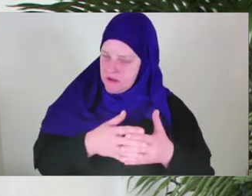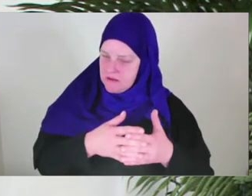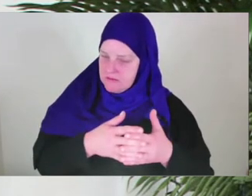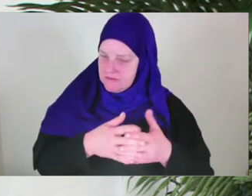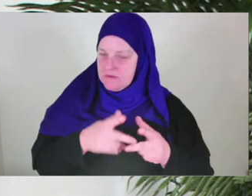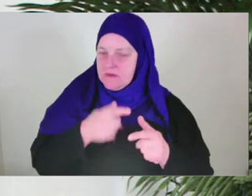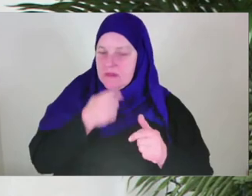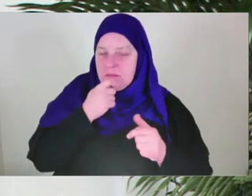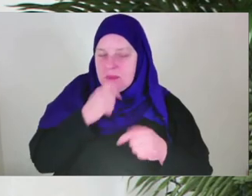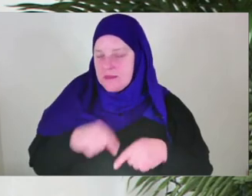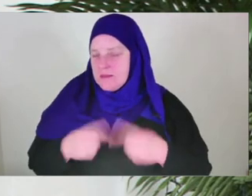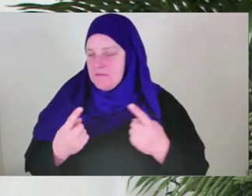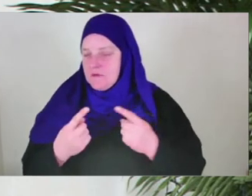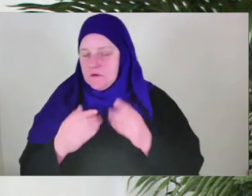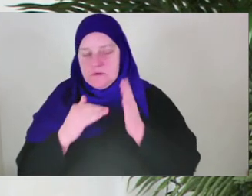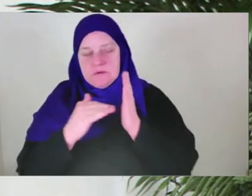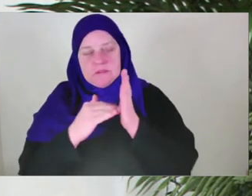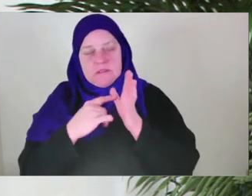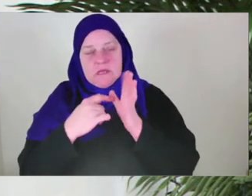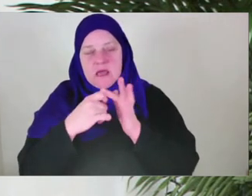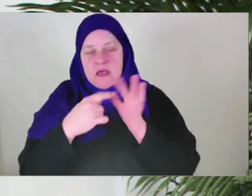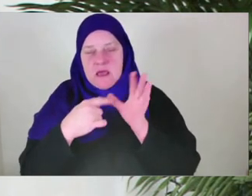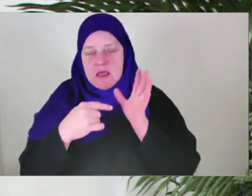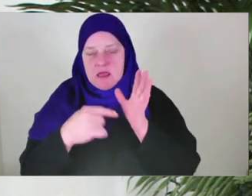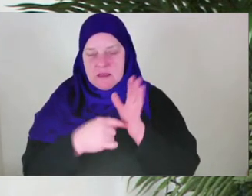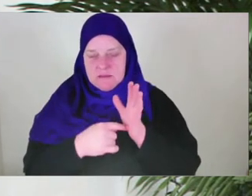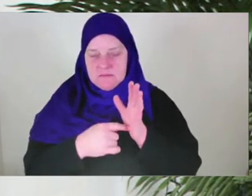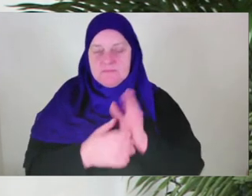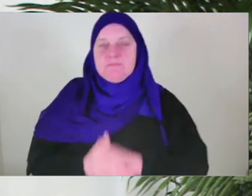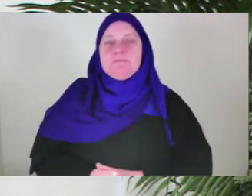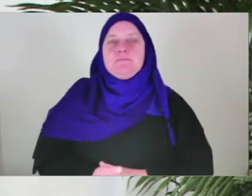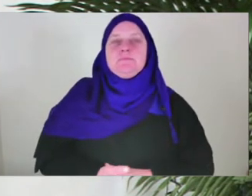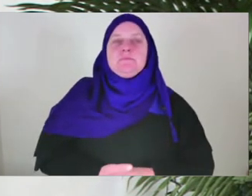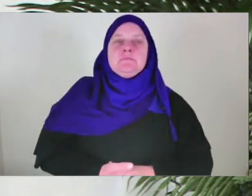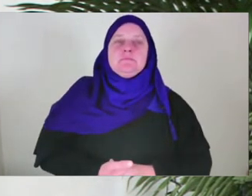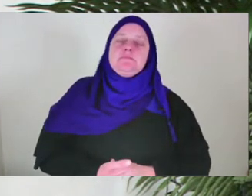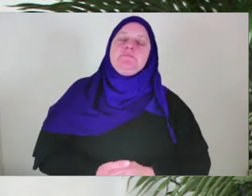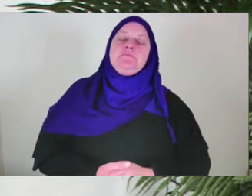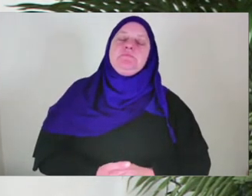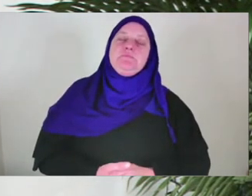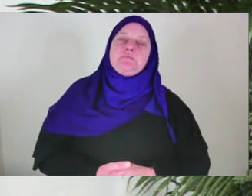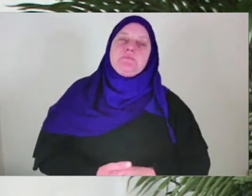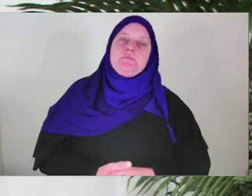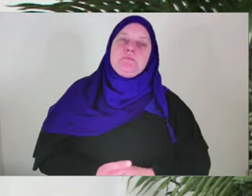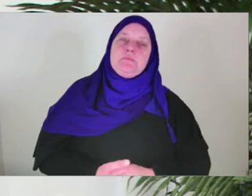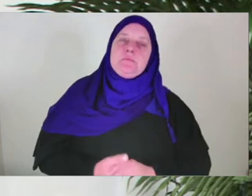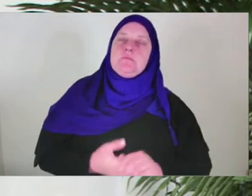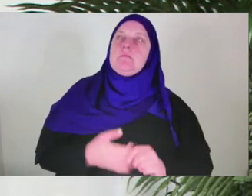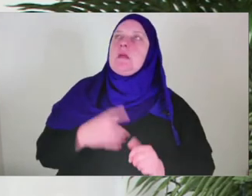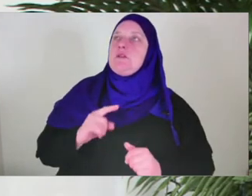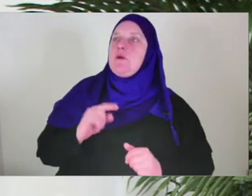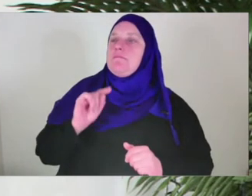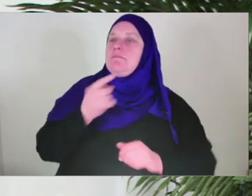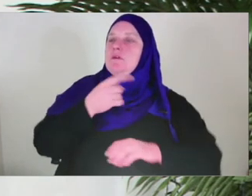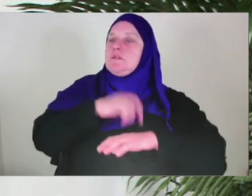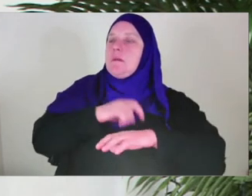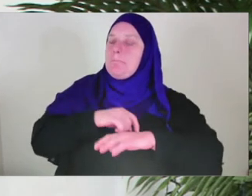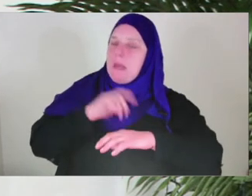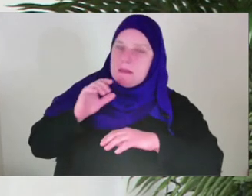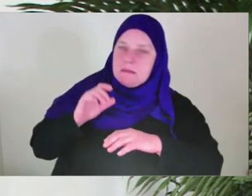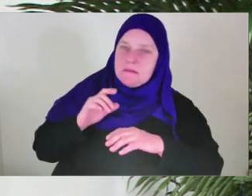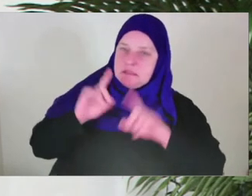mentioned when it first became incumbent on people to pay. Is it still